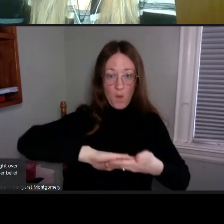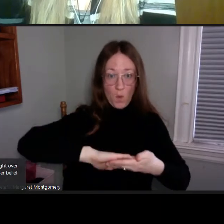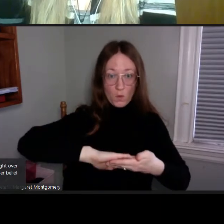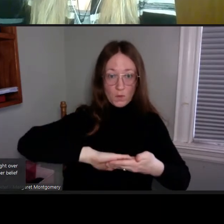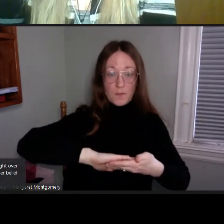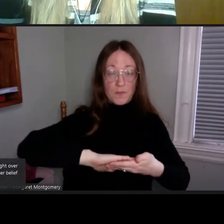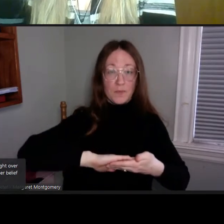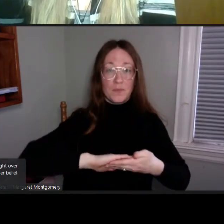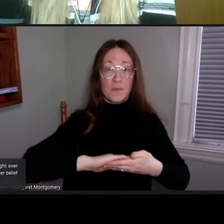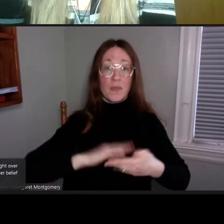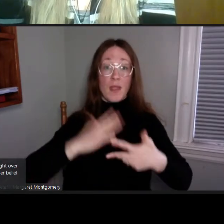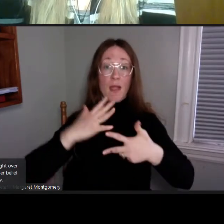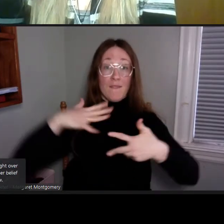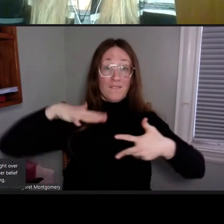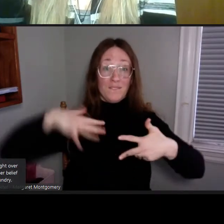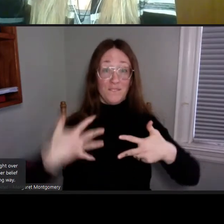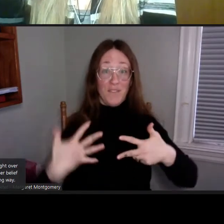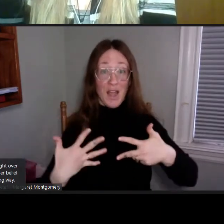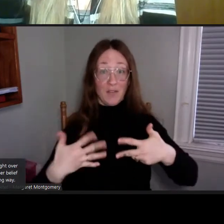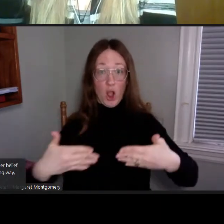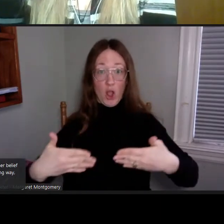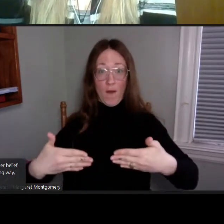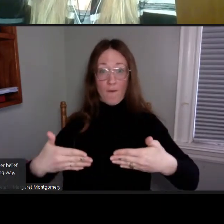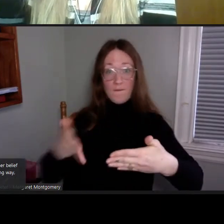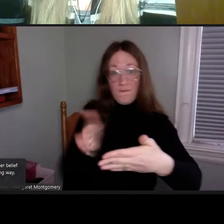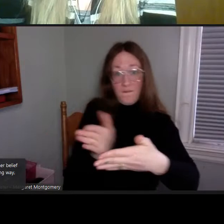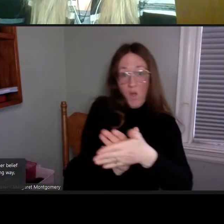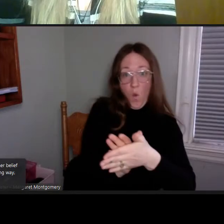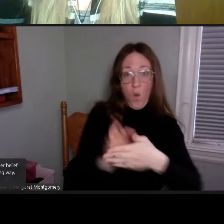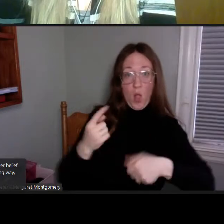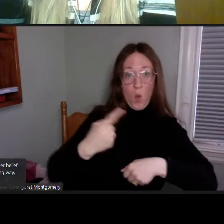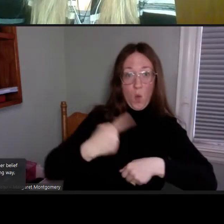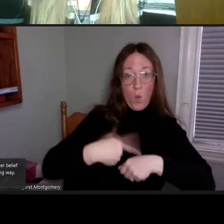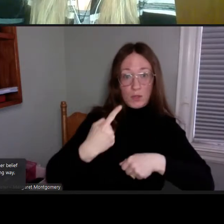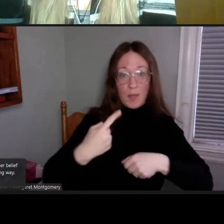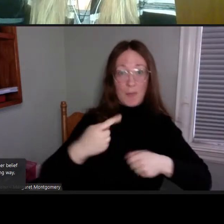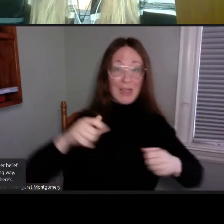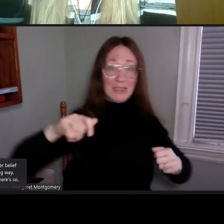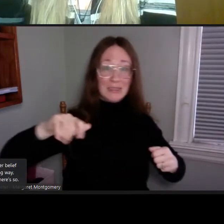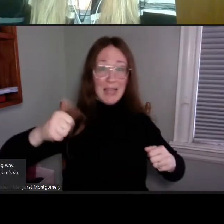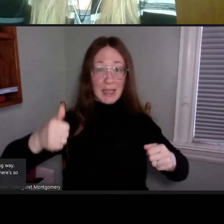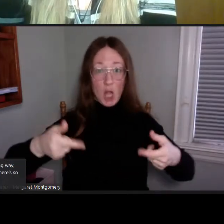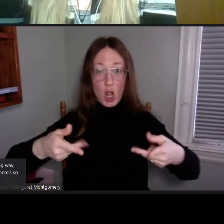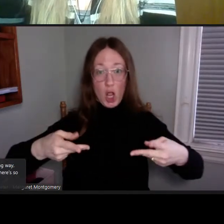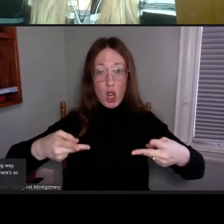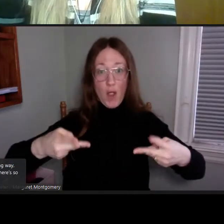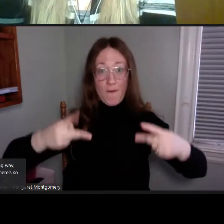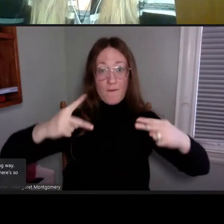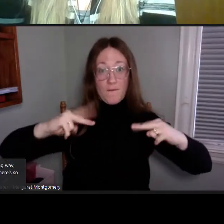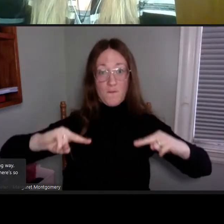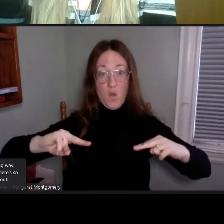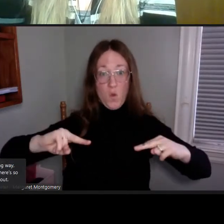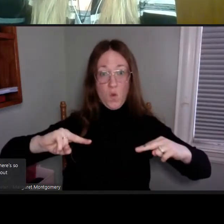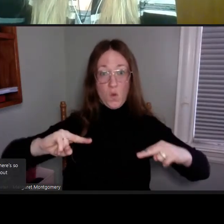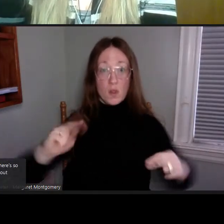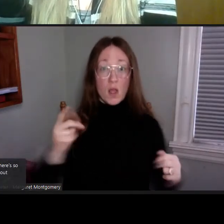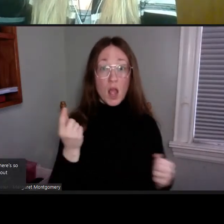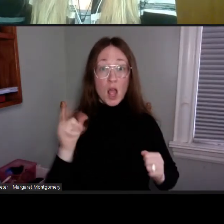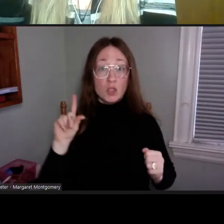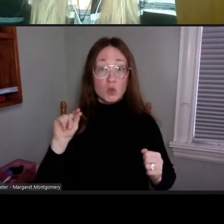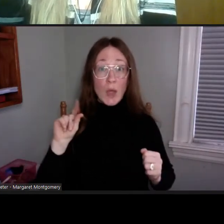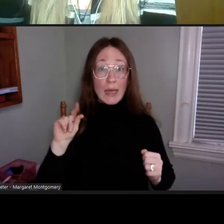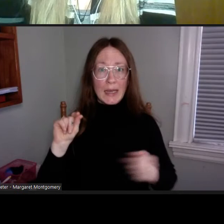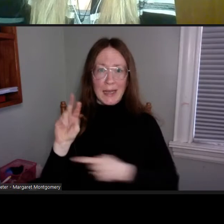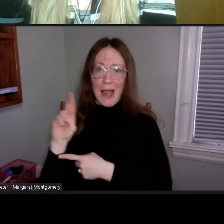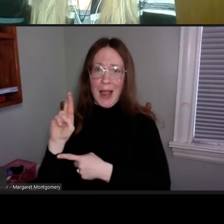once, the 10 I fold the long way at one time. And then the 20s, because they're so rare in my wallet, I just leave them out straight because, you know,